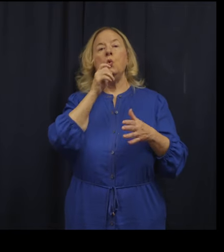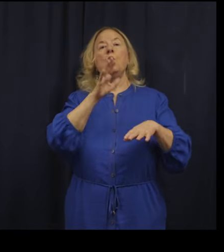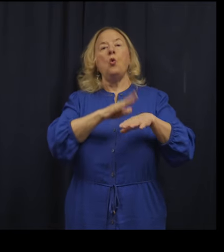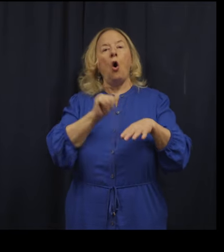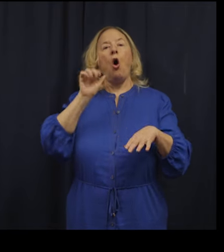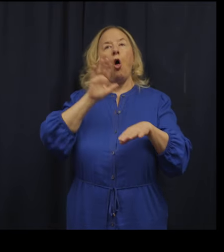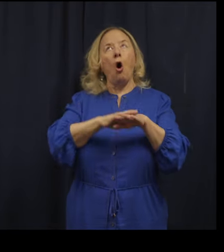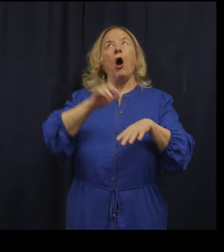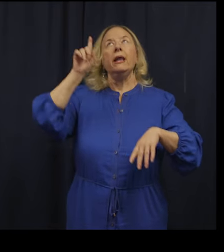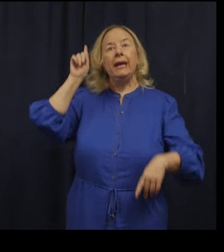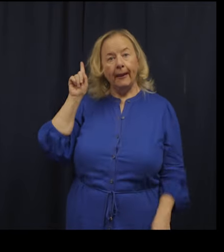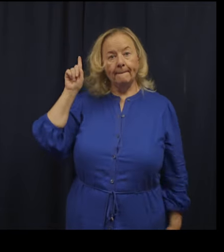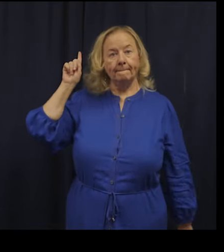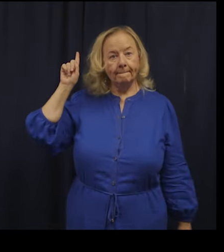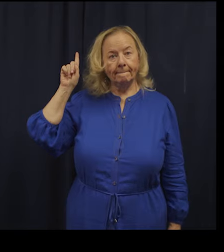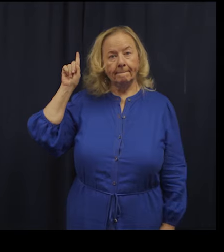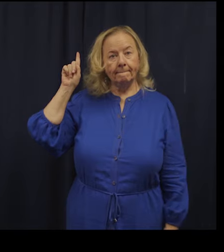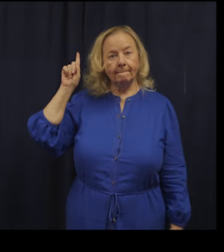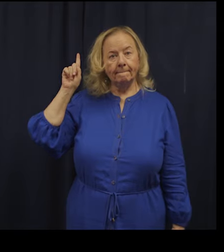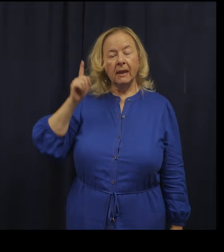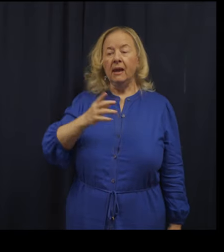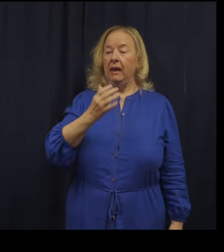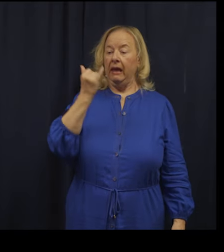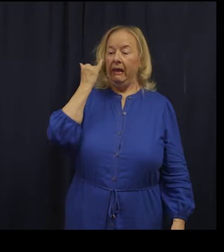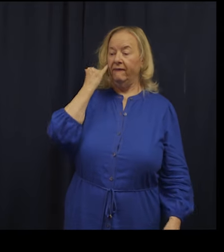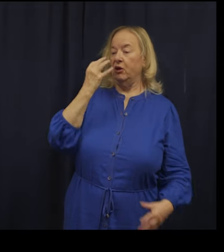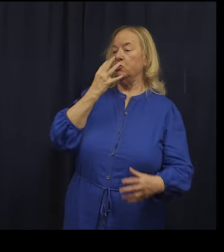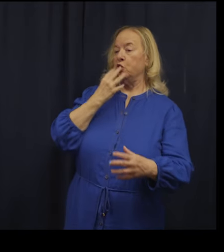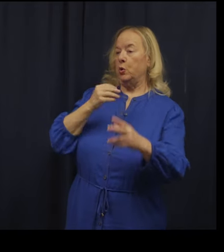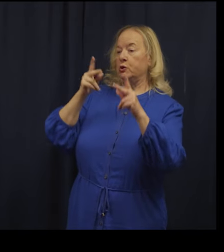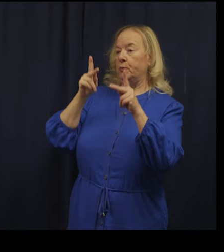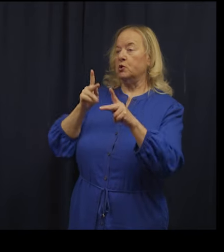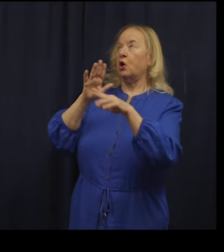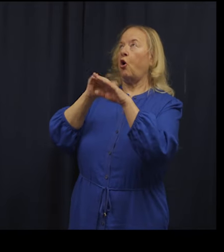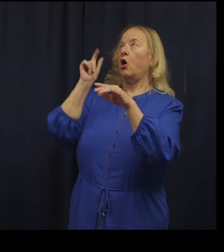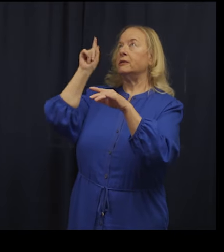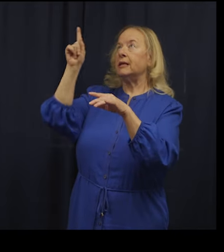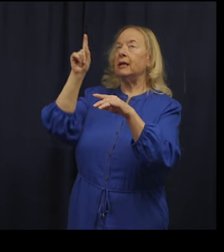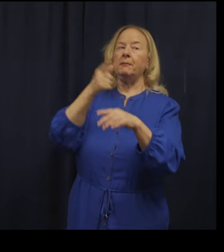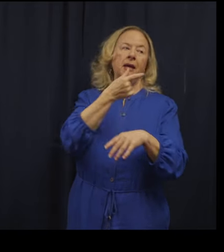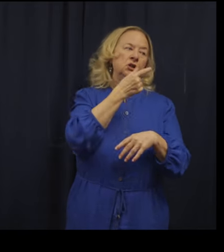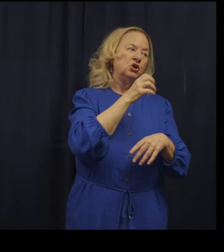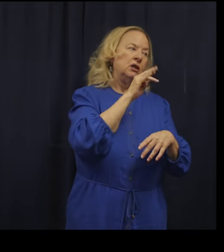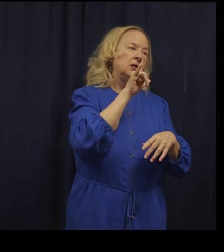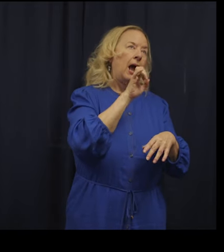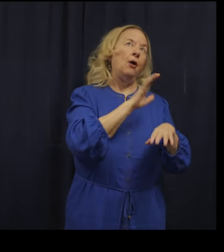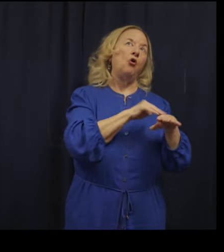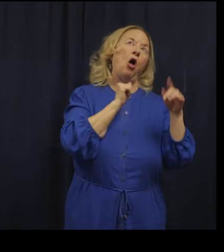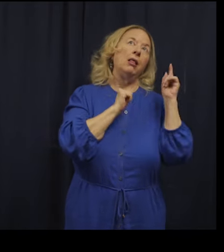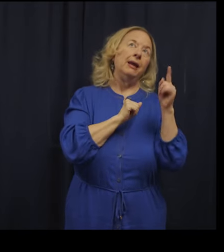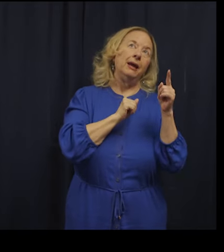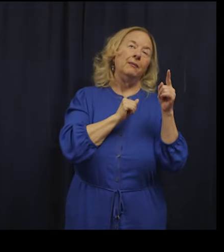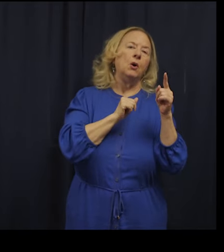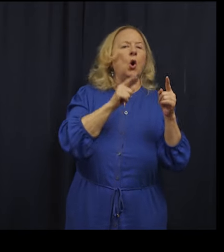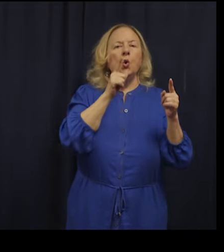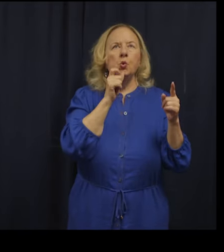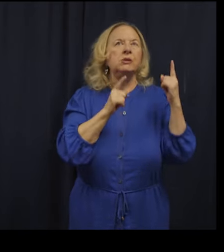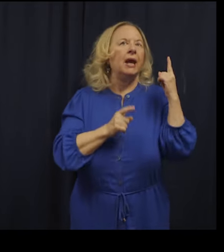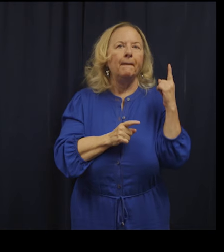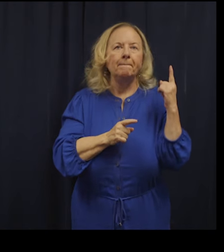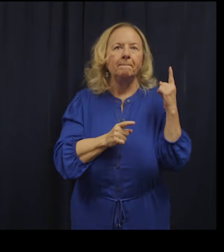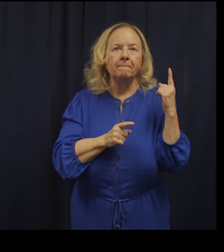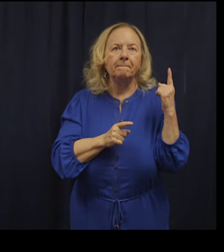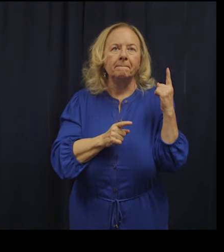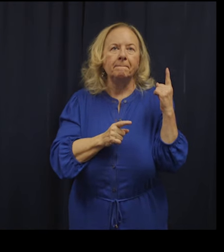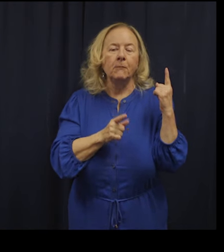call upon him. If the Jew calls upon him and the Gentiles call upon him, who's him?